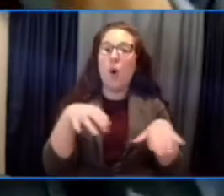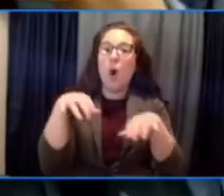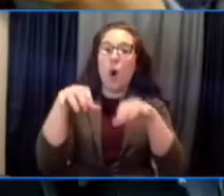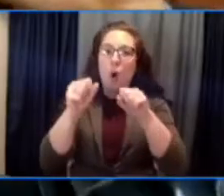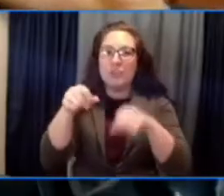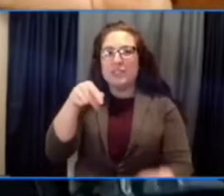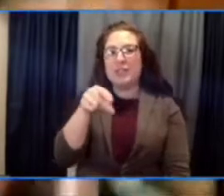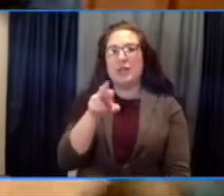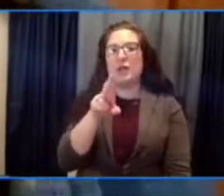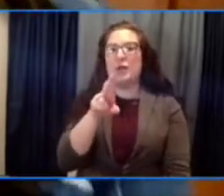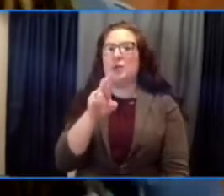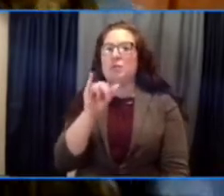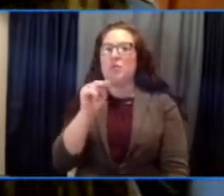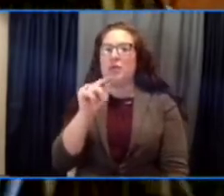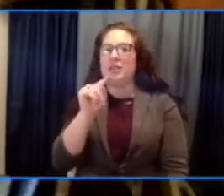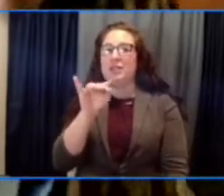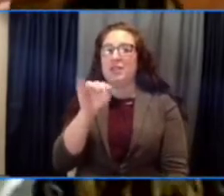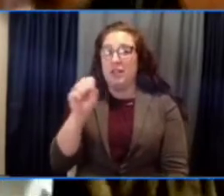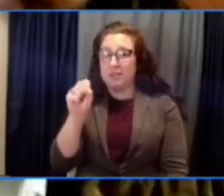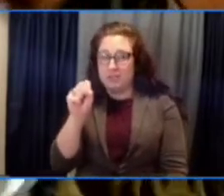Hey.